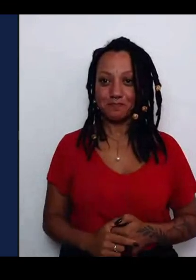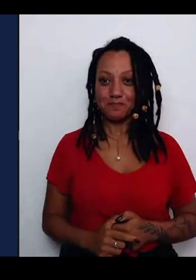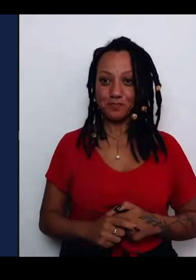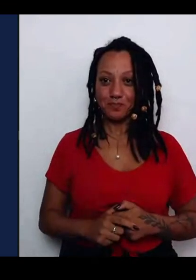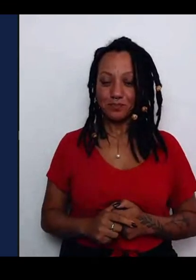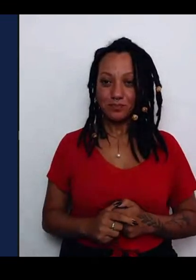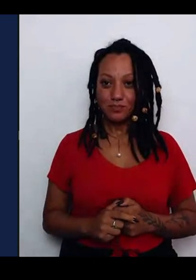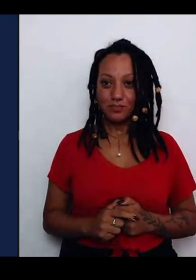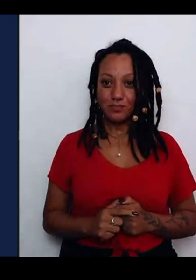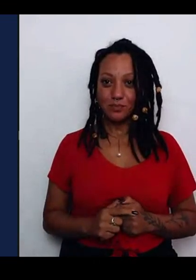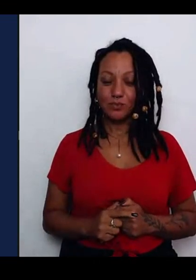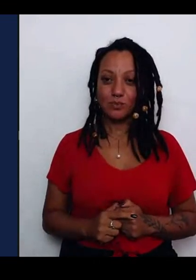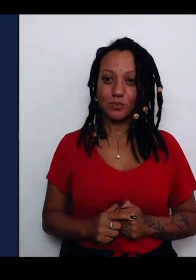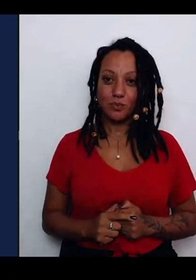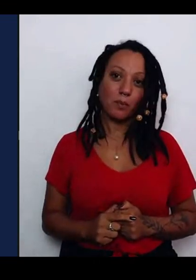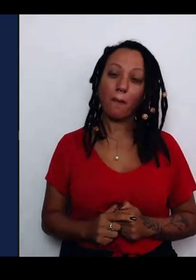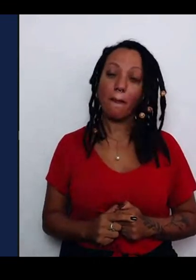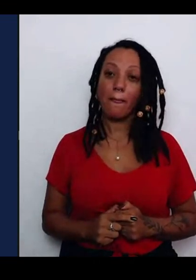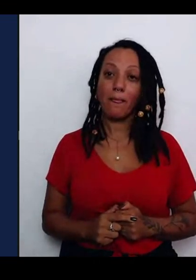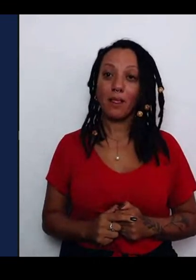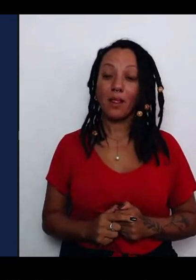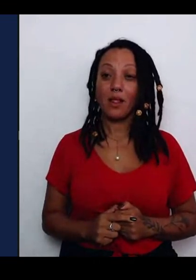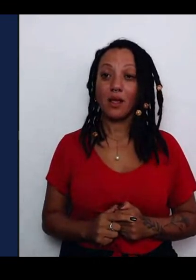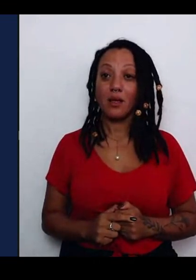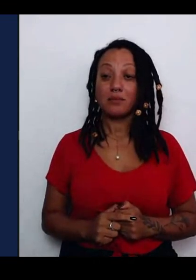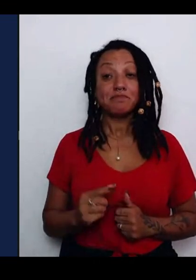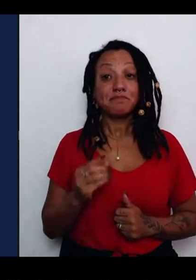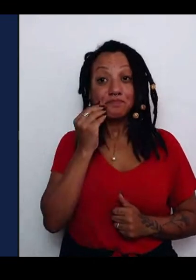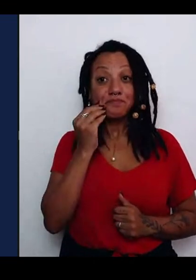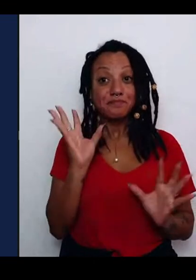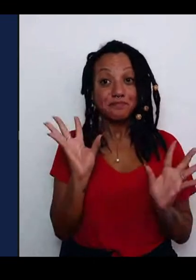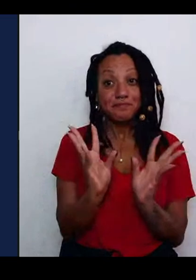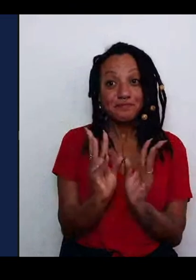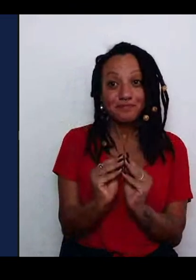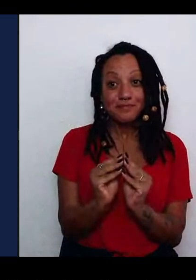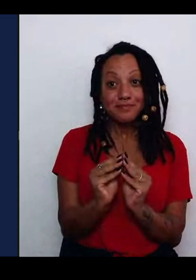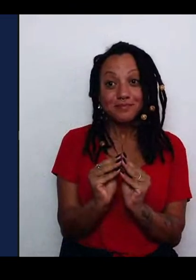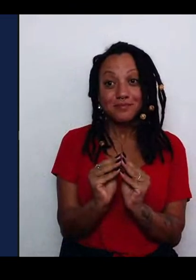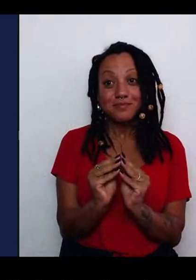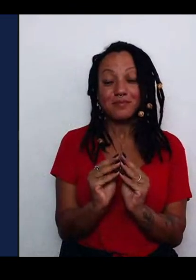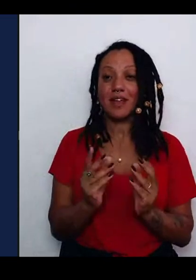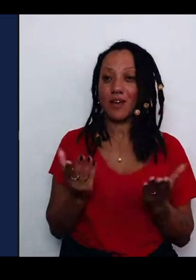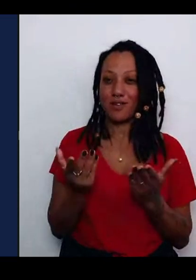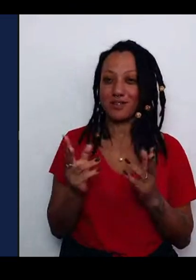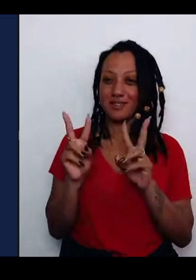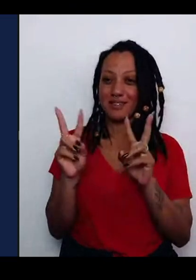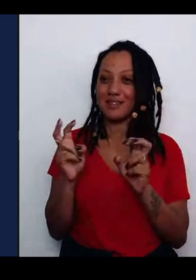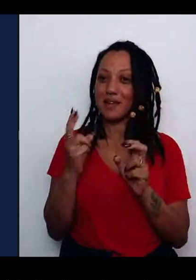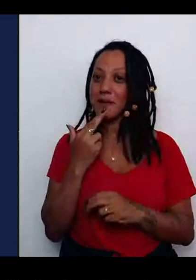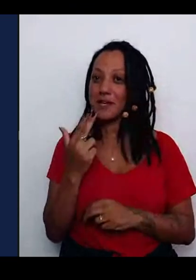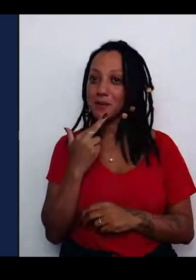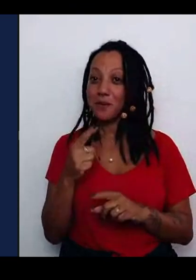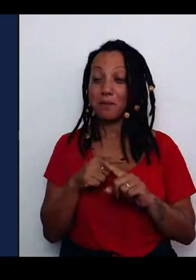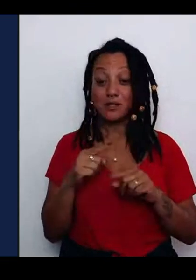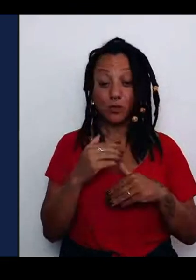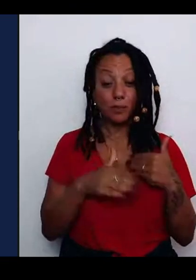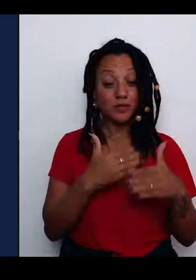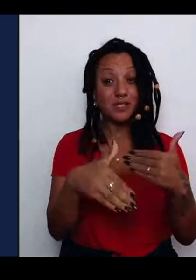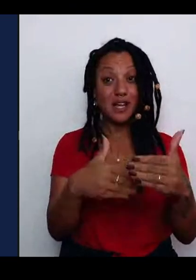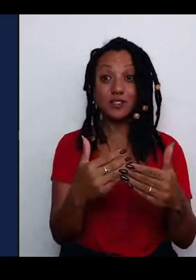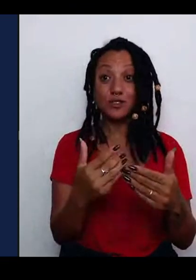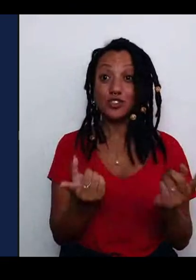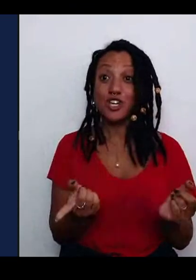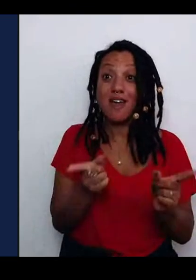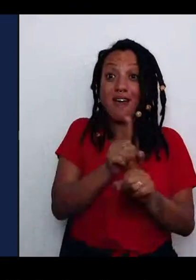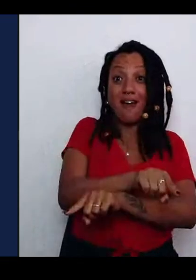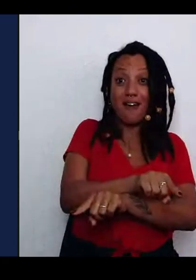I hope is that departing from language this process of reversion will contribute in a slow but steady